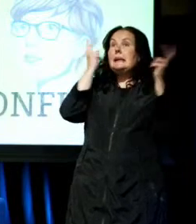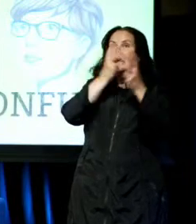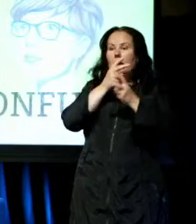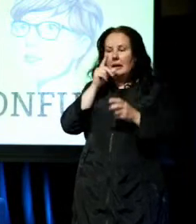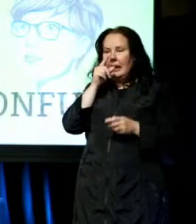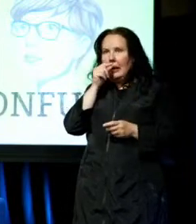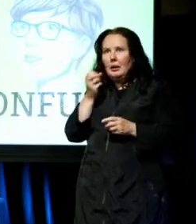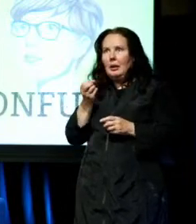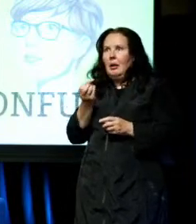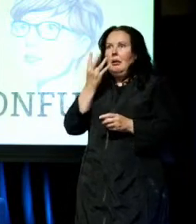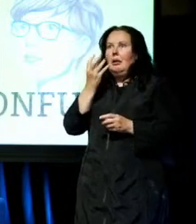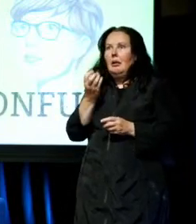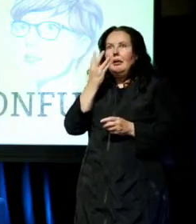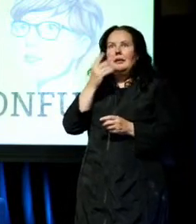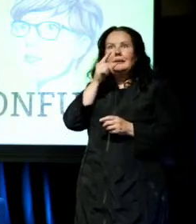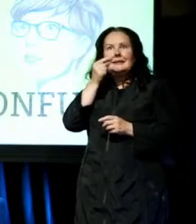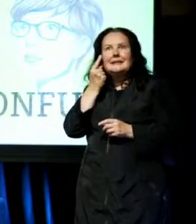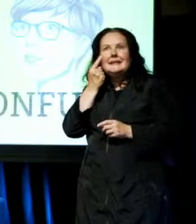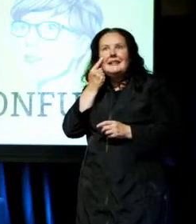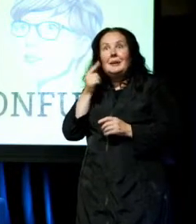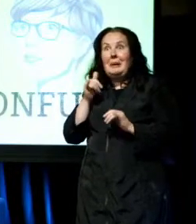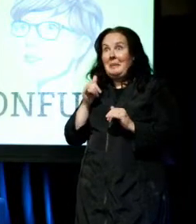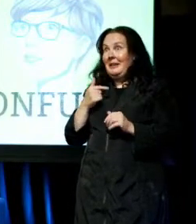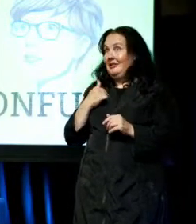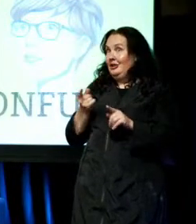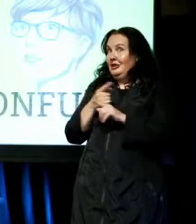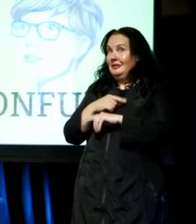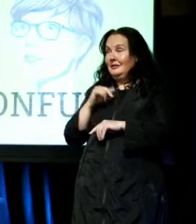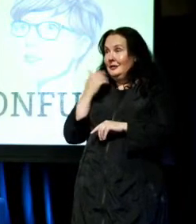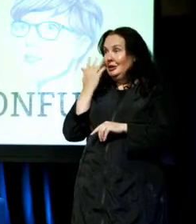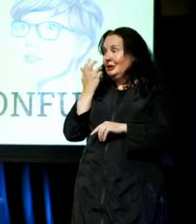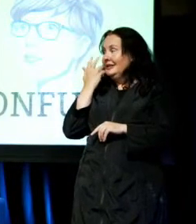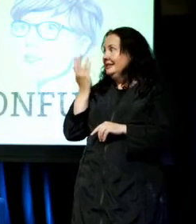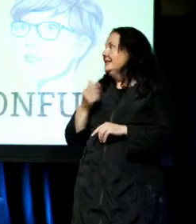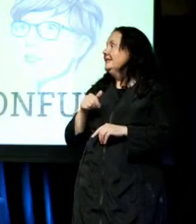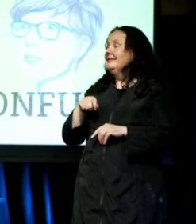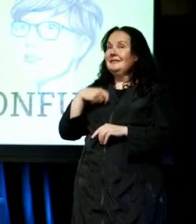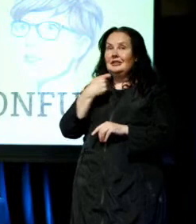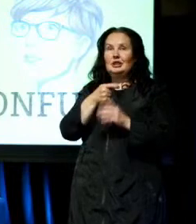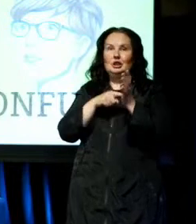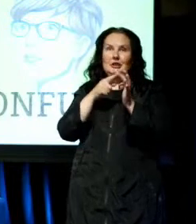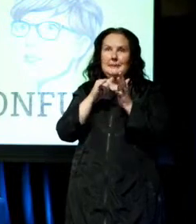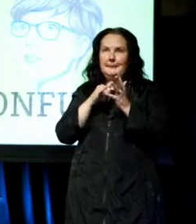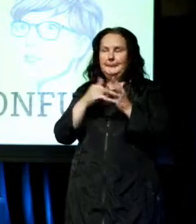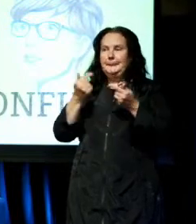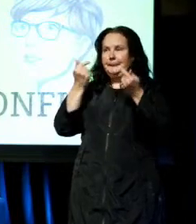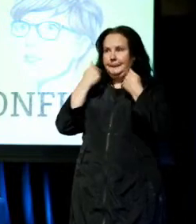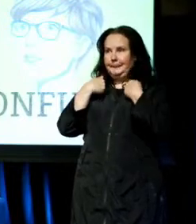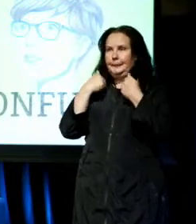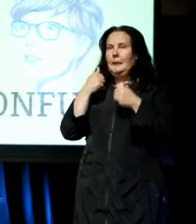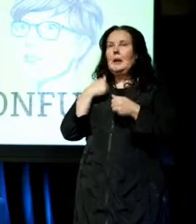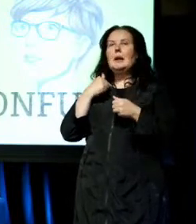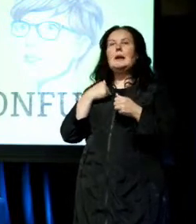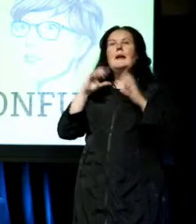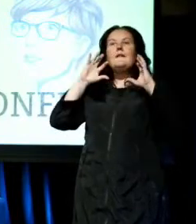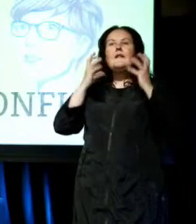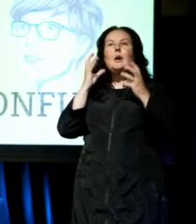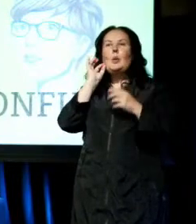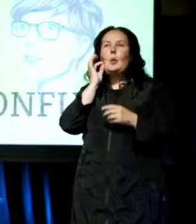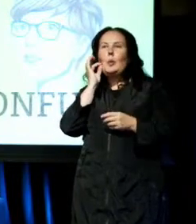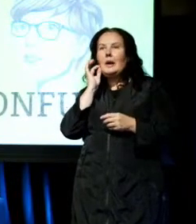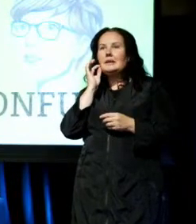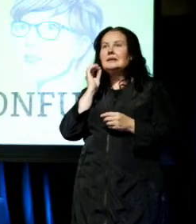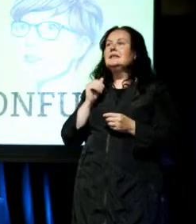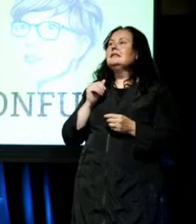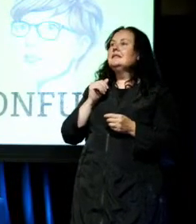like little panto vibes, and please keep it up. It's amazing. Jess, do you want to go? Sure. So I'm a fat, white, agender